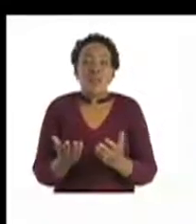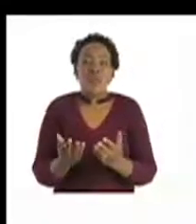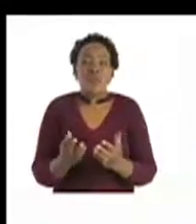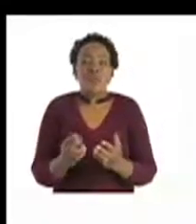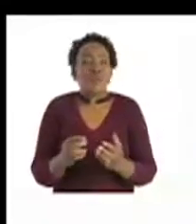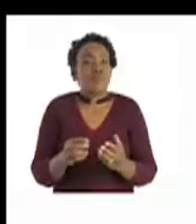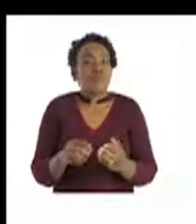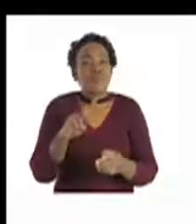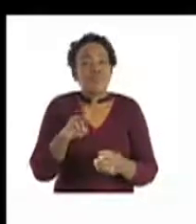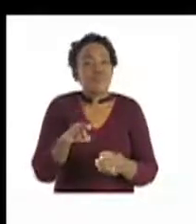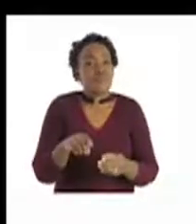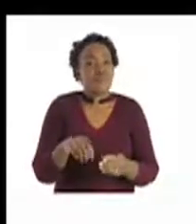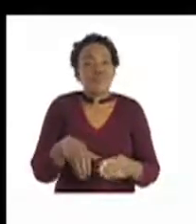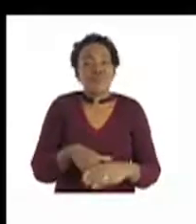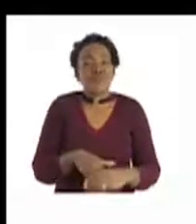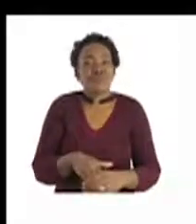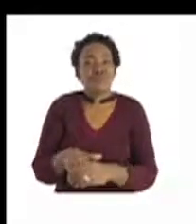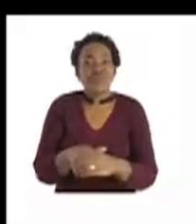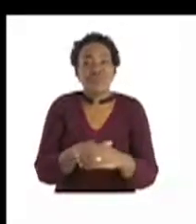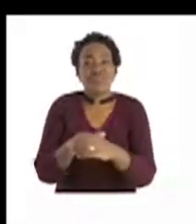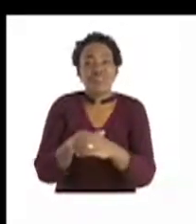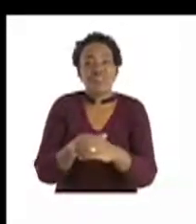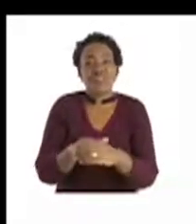to school every day?